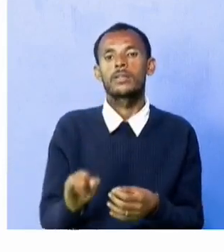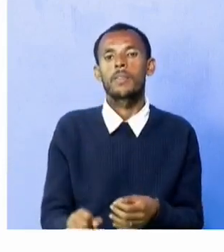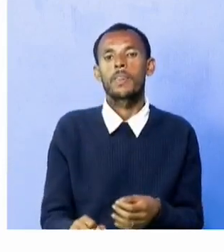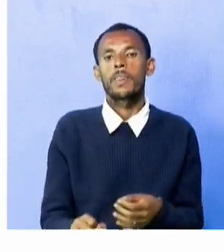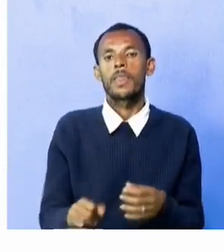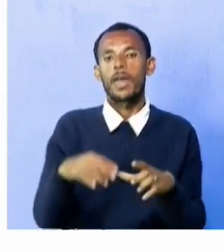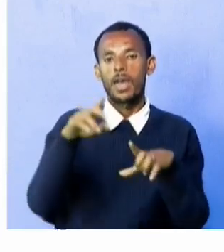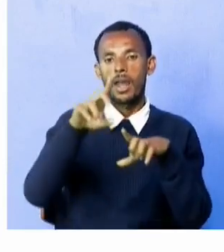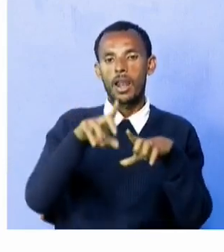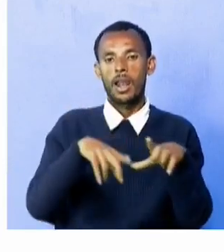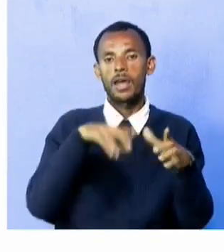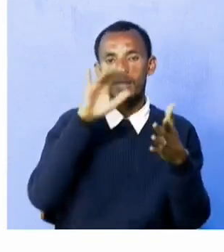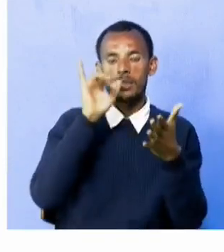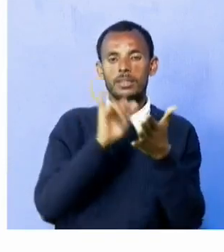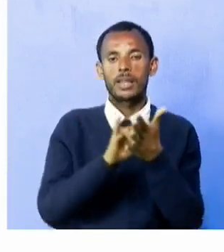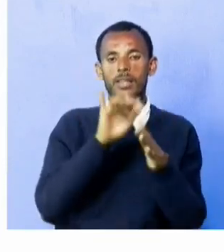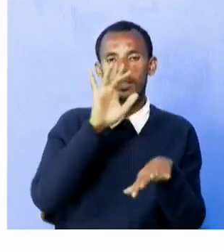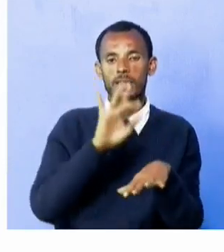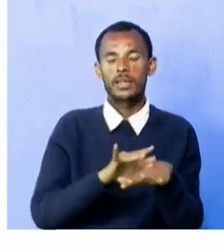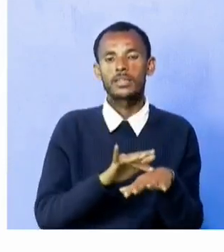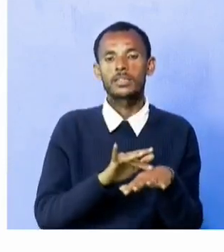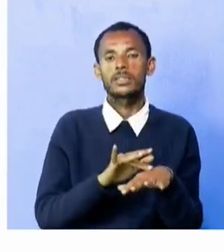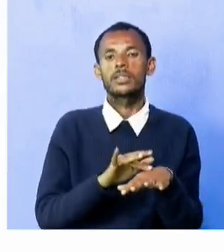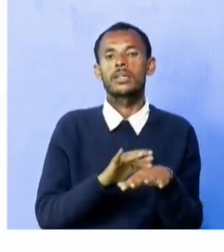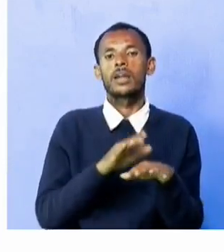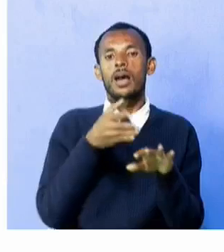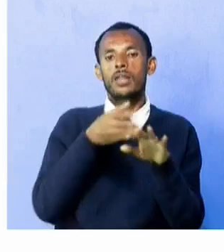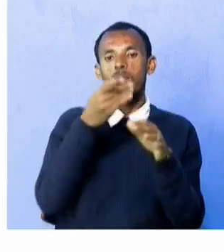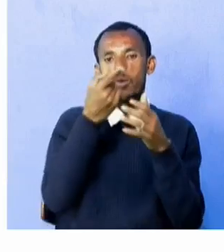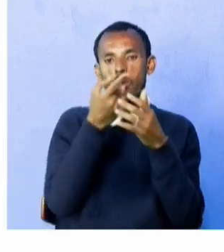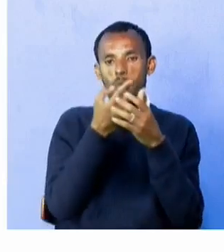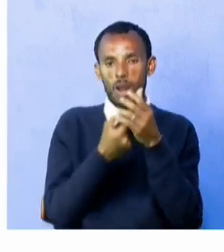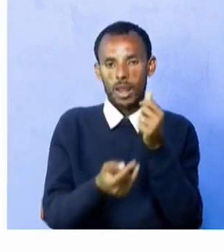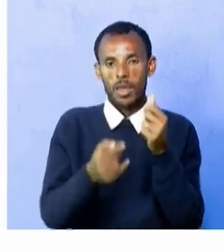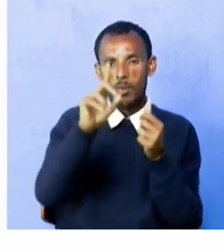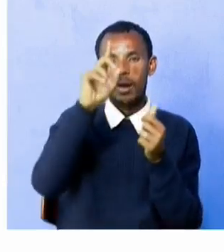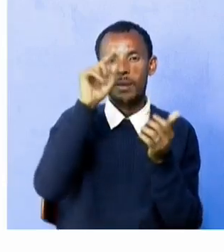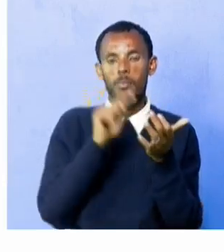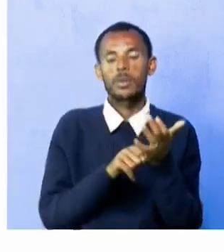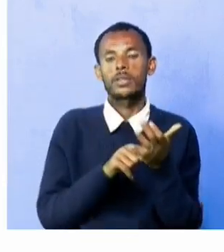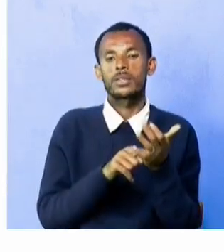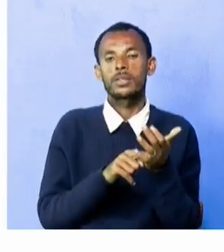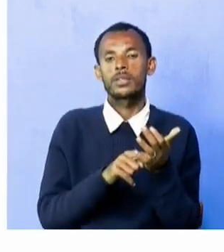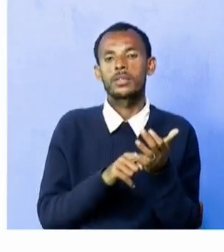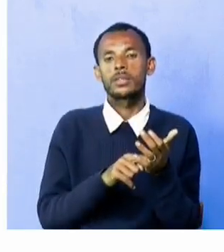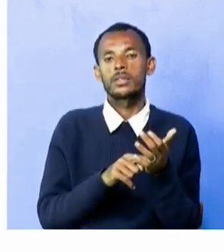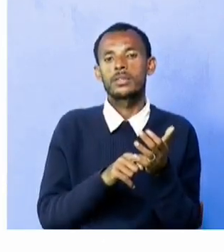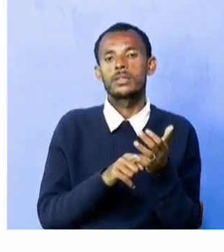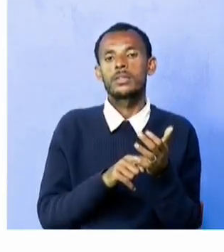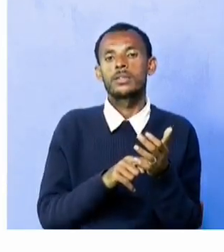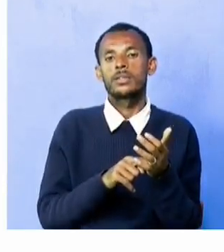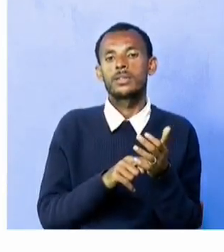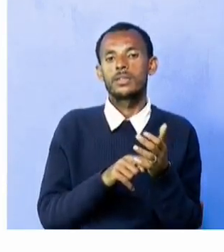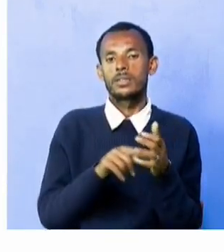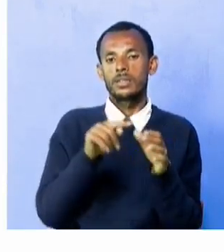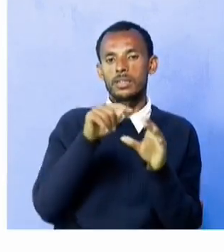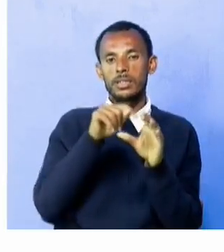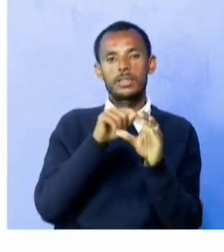a line that touches at only 1 point. Okay, tangent of a circle